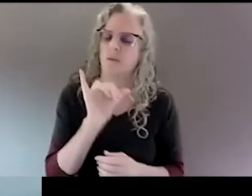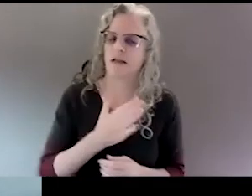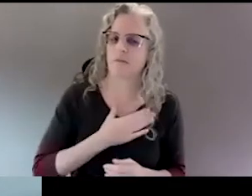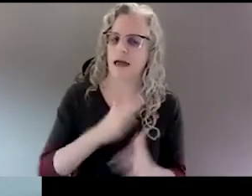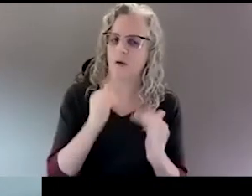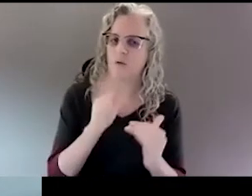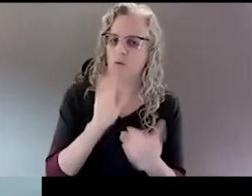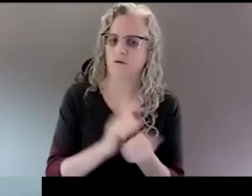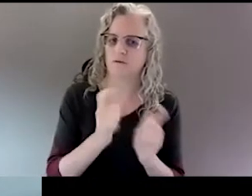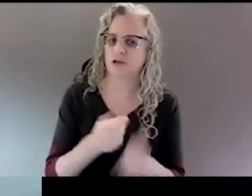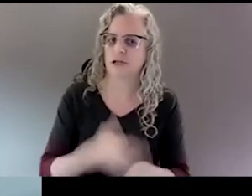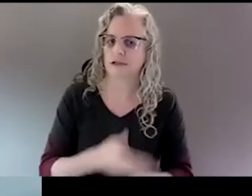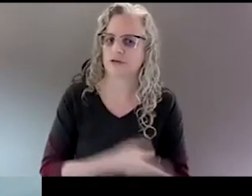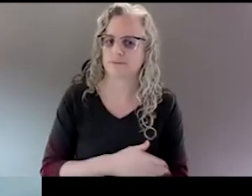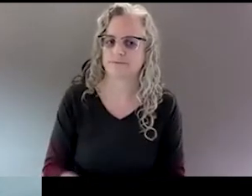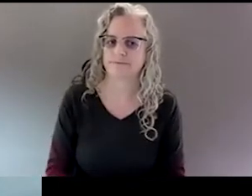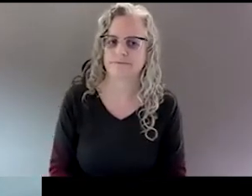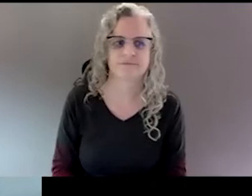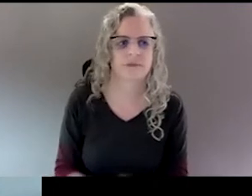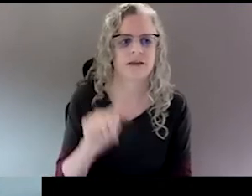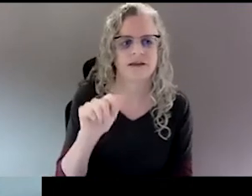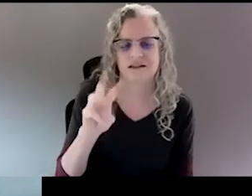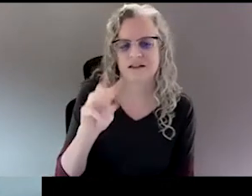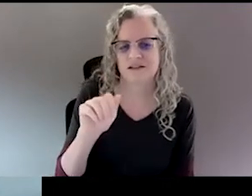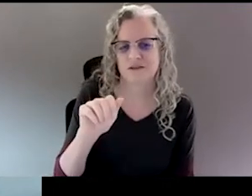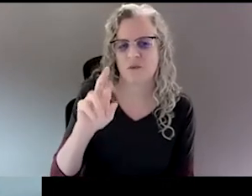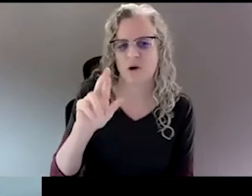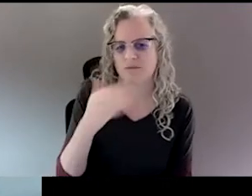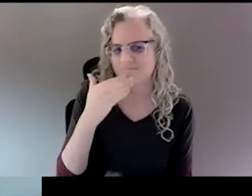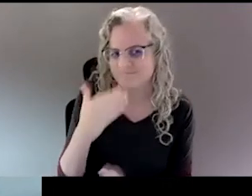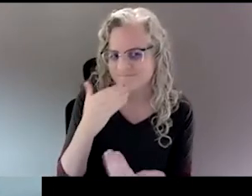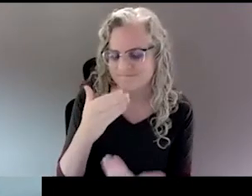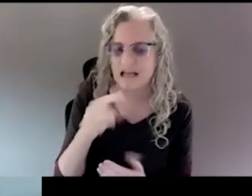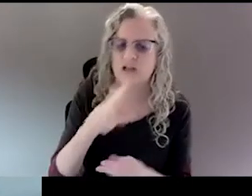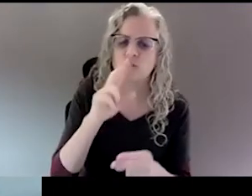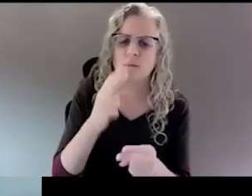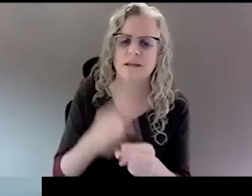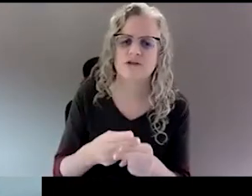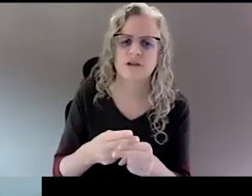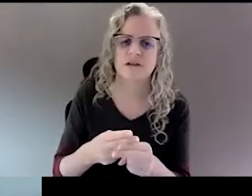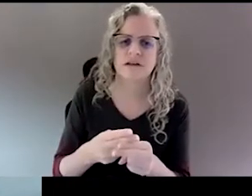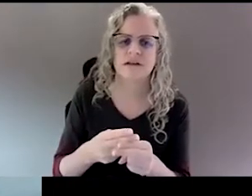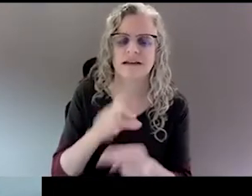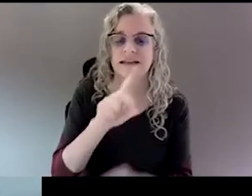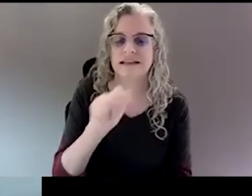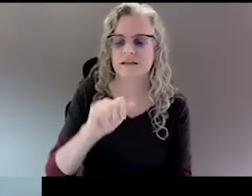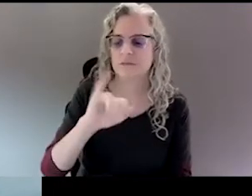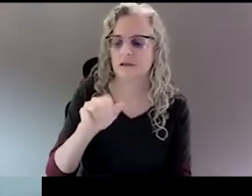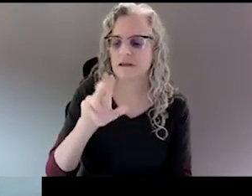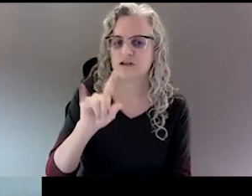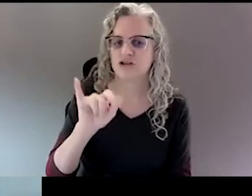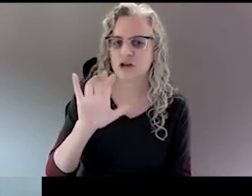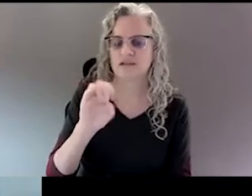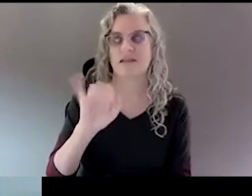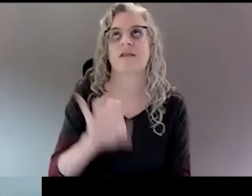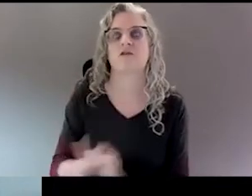Thank you so much. And you also use the words disability justice, which is central to any discussion about equity. So